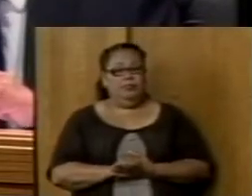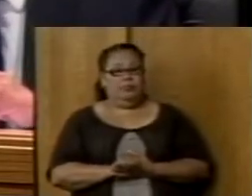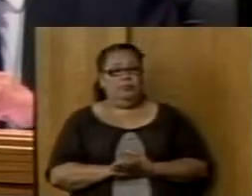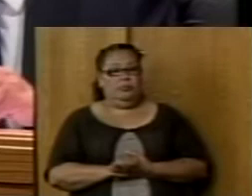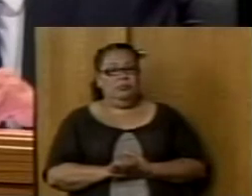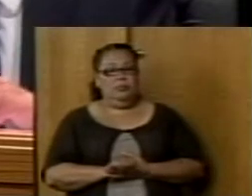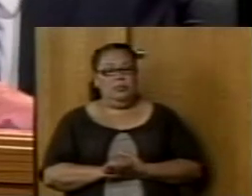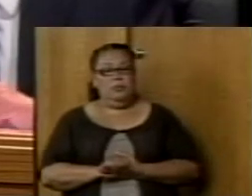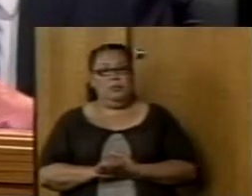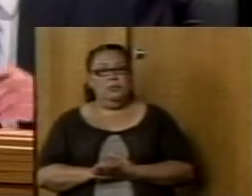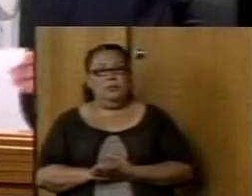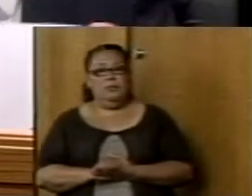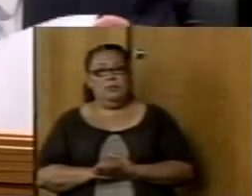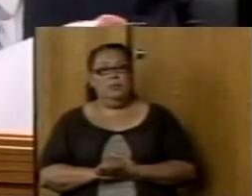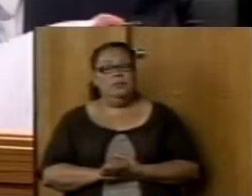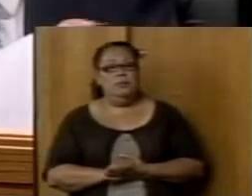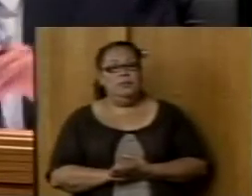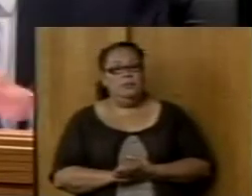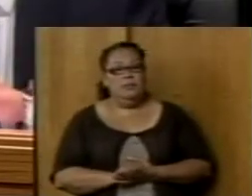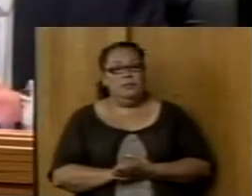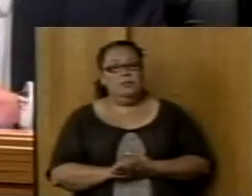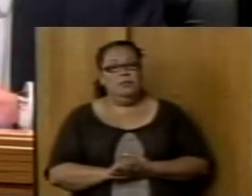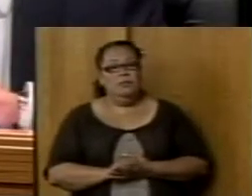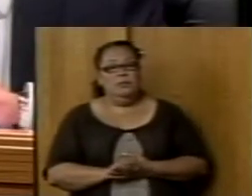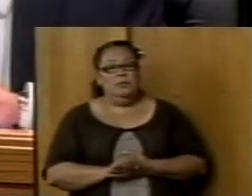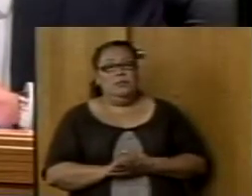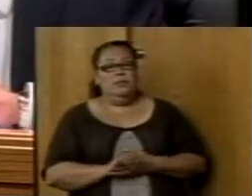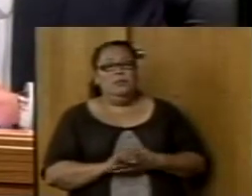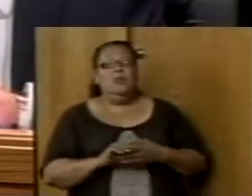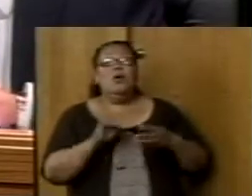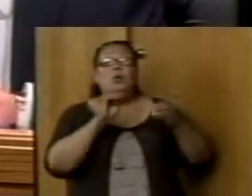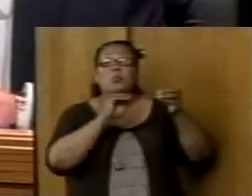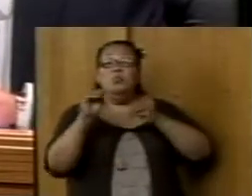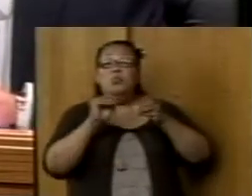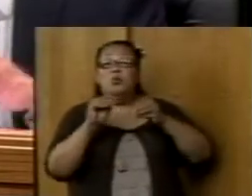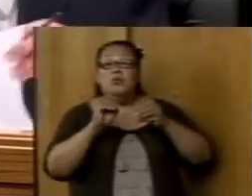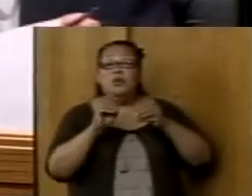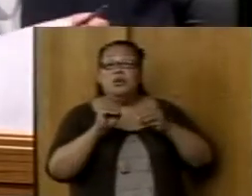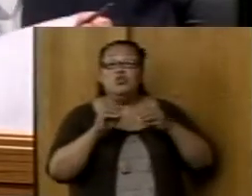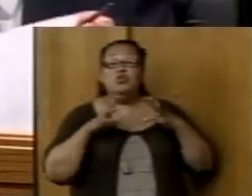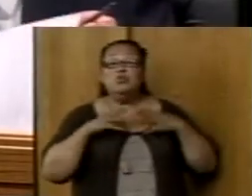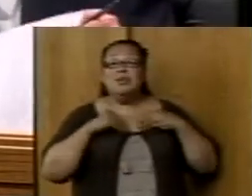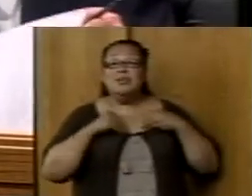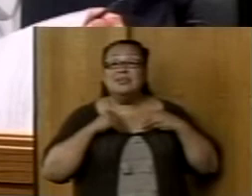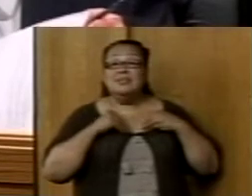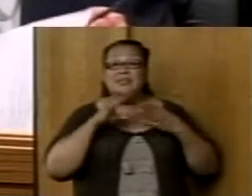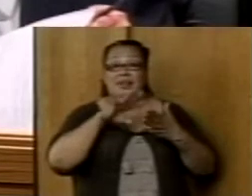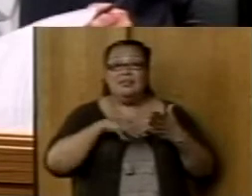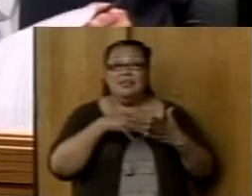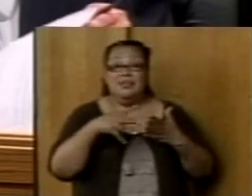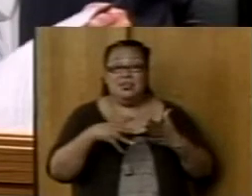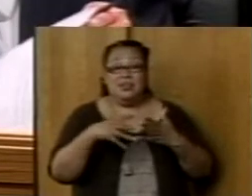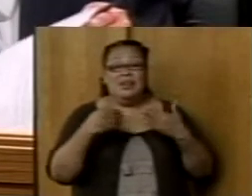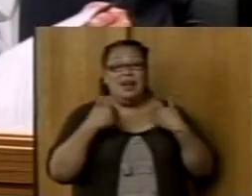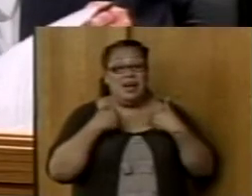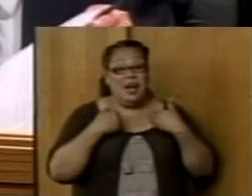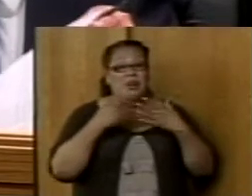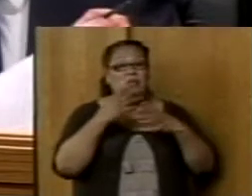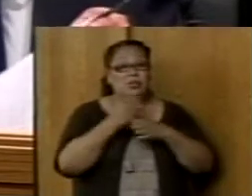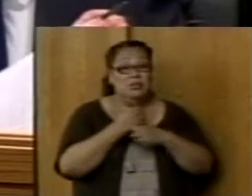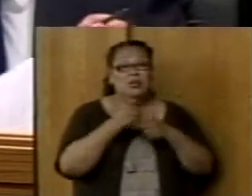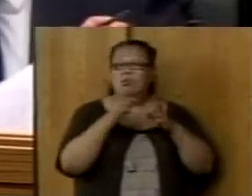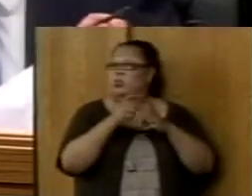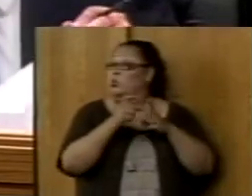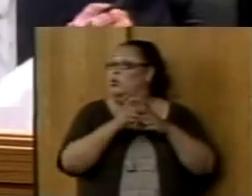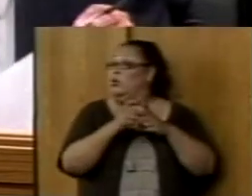assistant reminded. Yes. Board Secretary, thank you. Moving on to consent agenda, I have received word from my